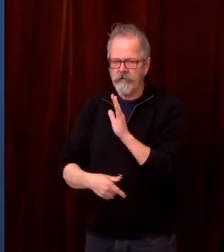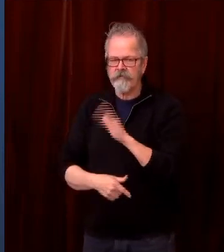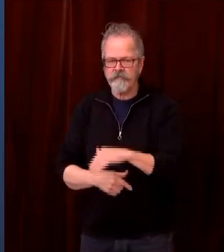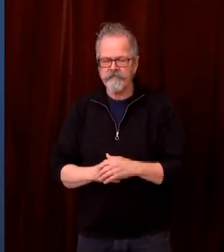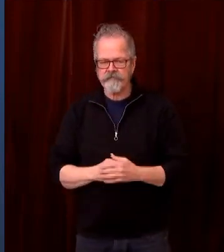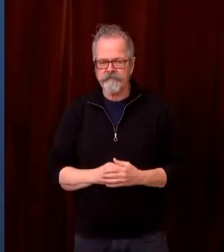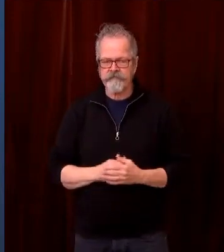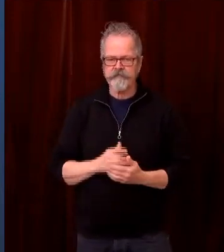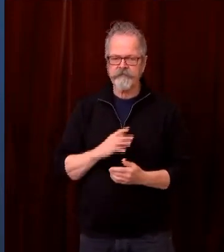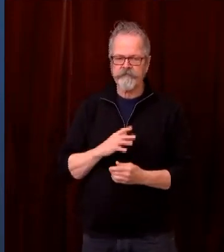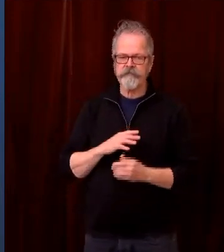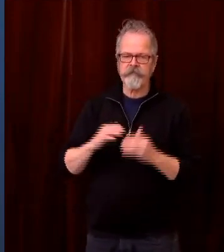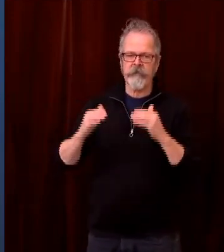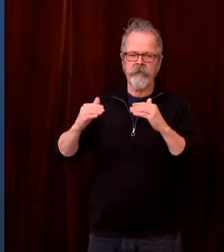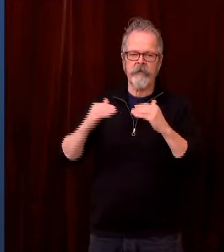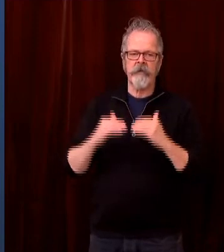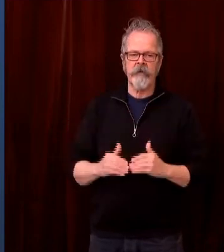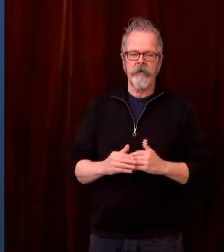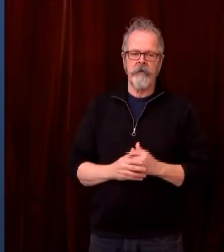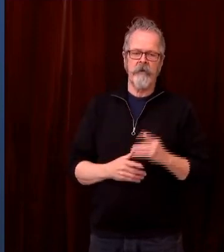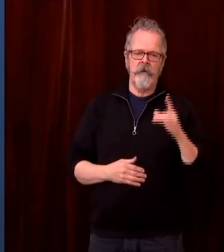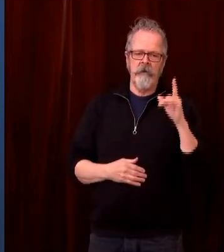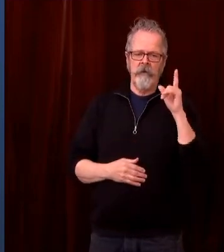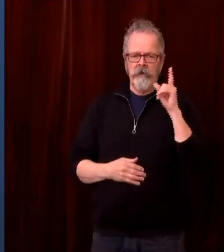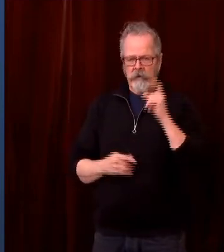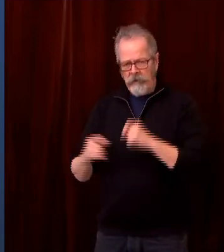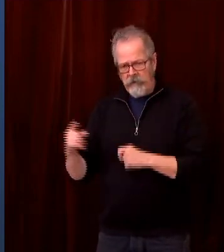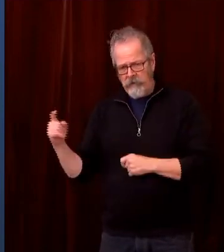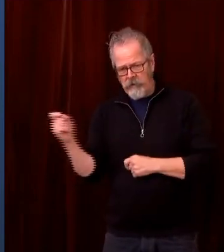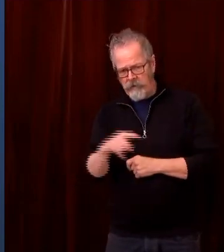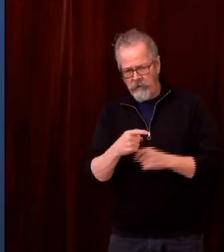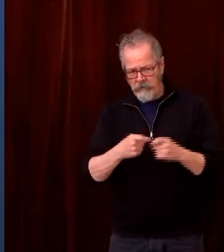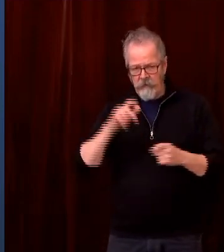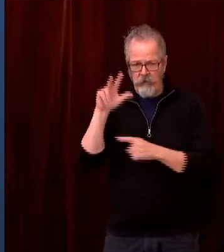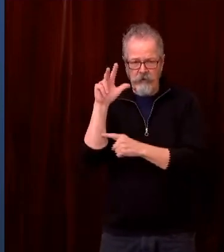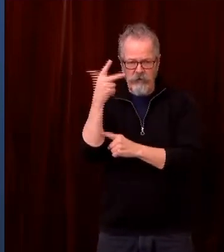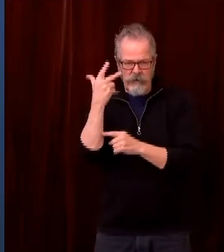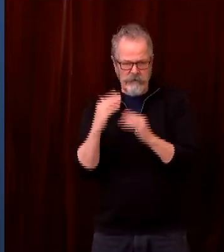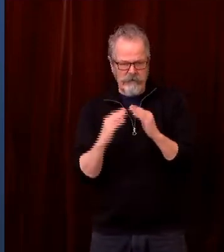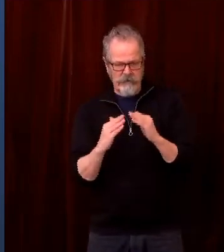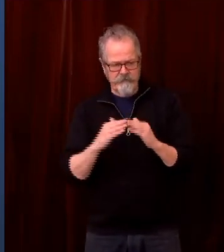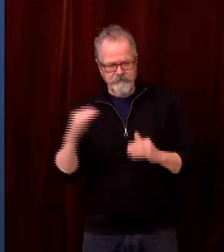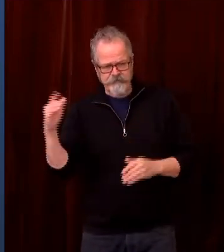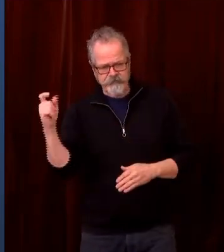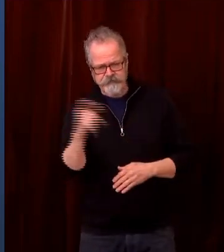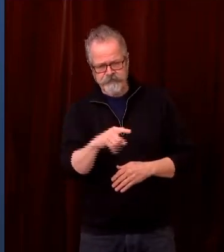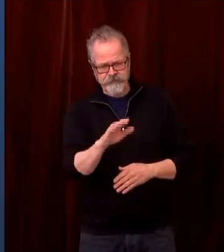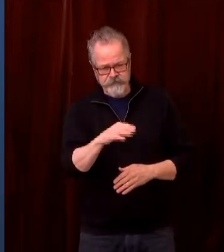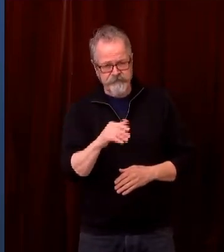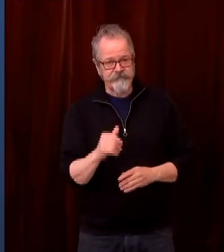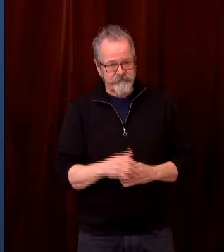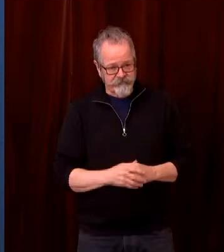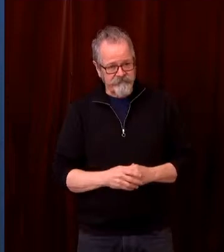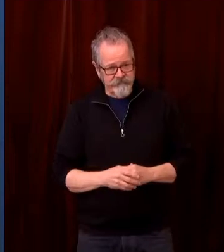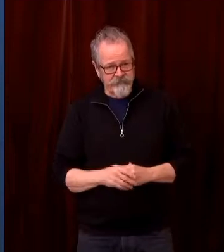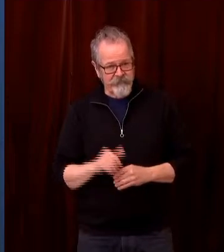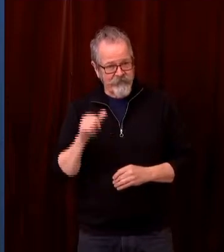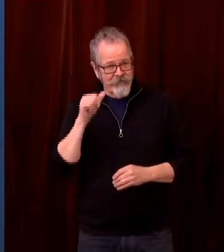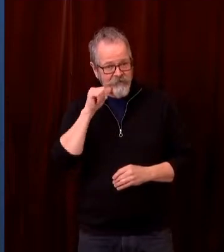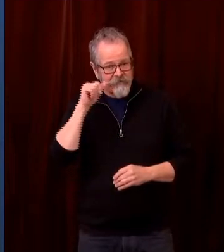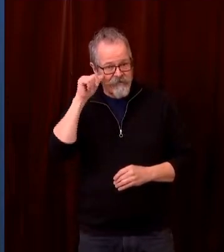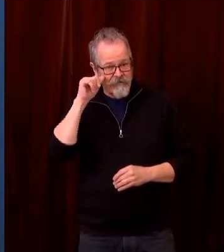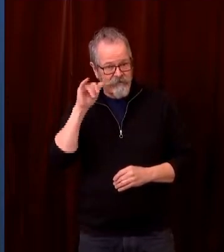the Tri-City. Happy to report that 500 people were vaccinated out here yesterday. And there are 700 that are expected to be vaccinated